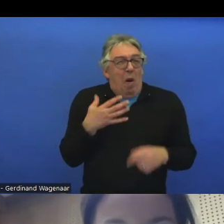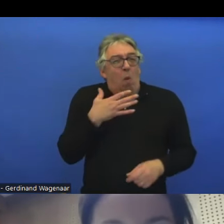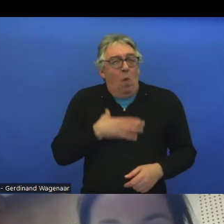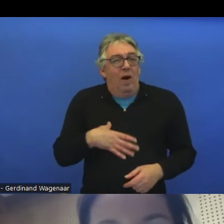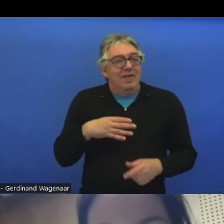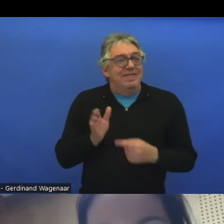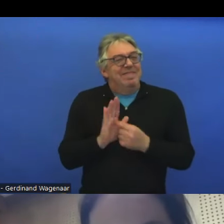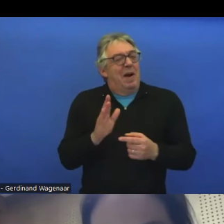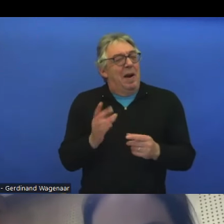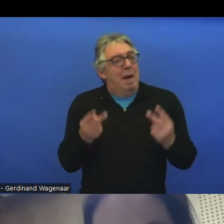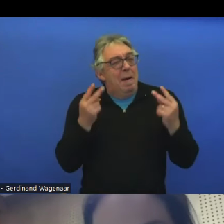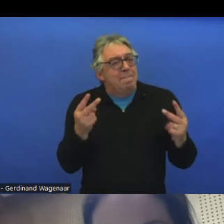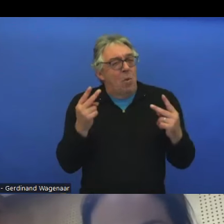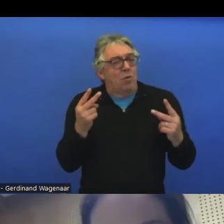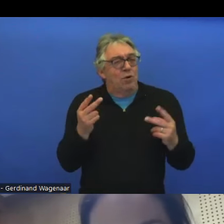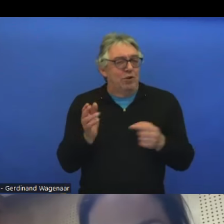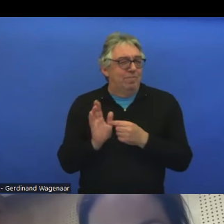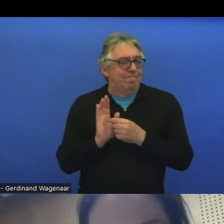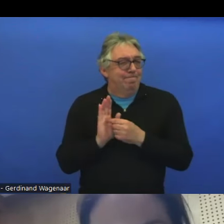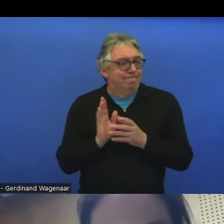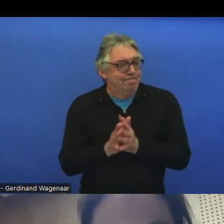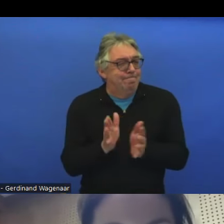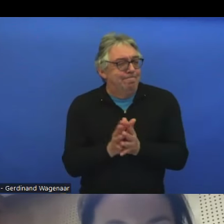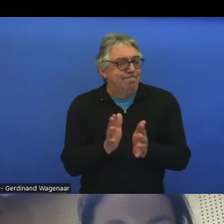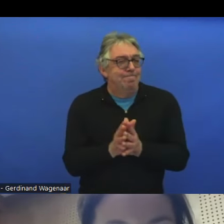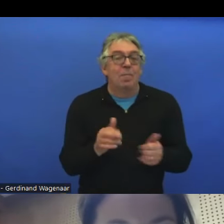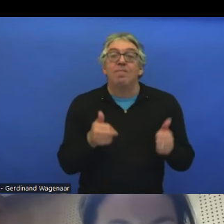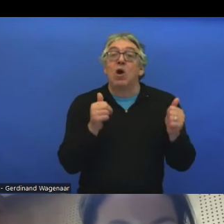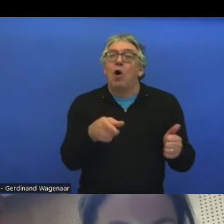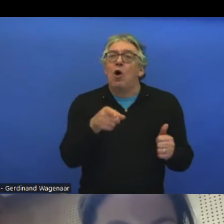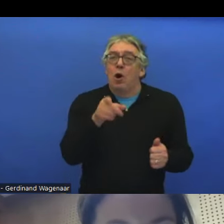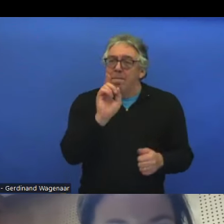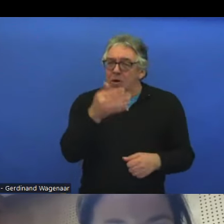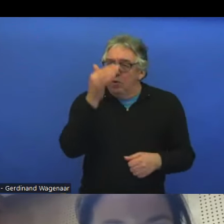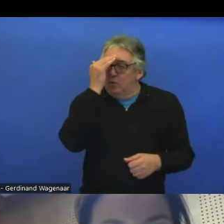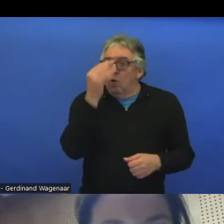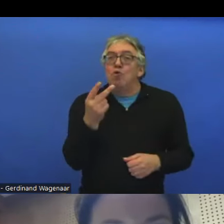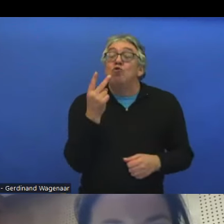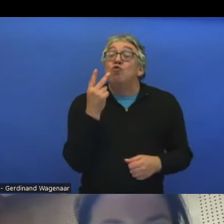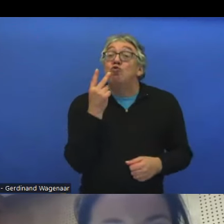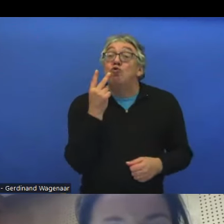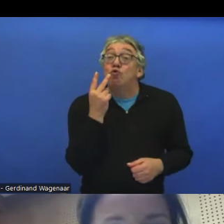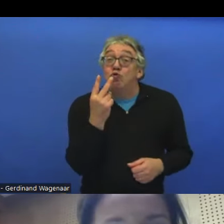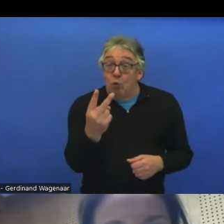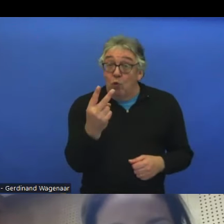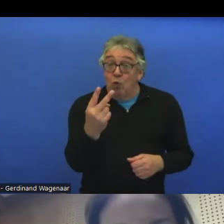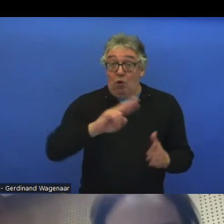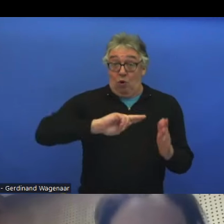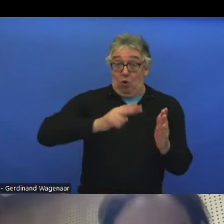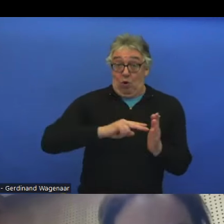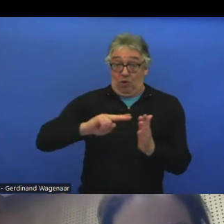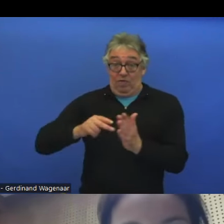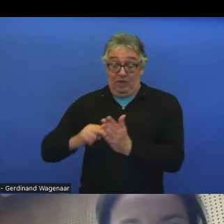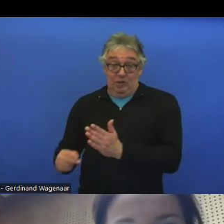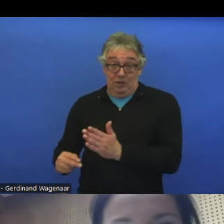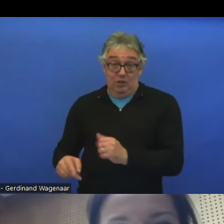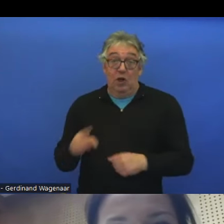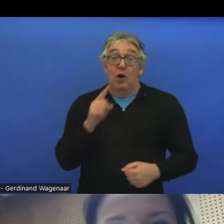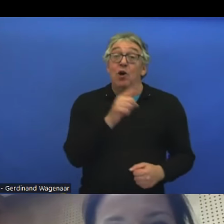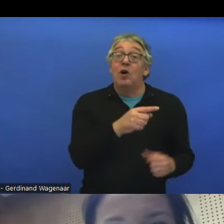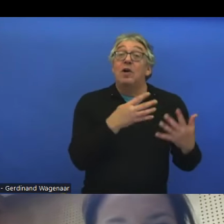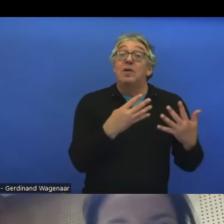there are two important conventions that you should be aware of in terms of legal framework on statelessness. There's the 1954